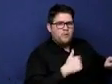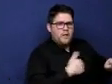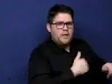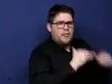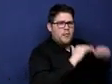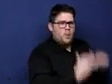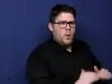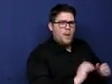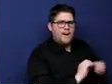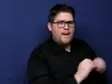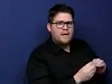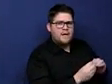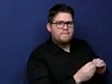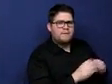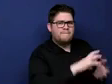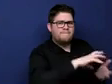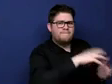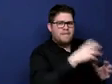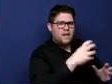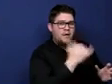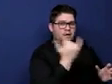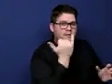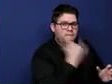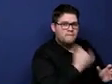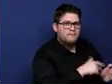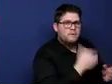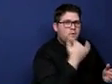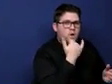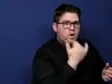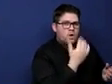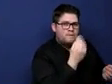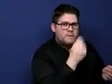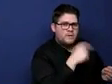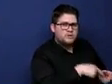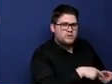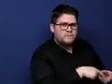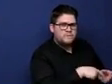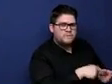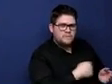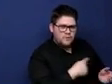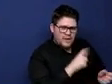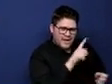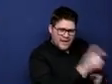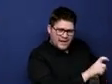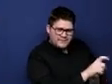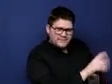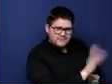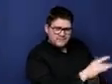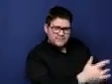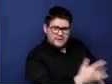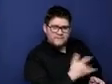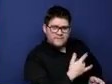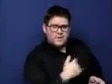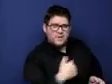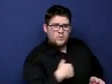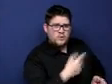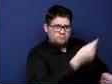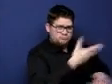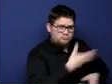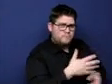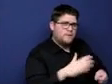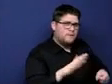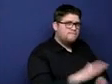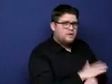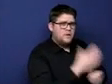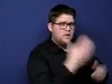and especially, as you mentioned, there is a little bit of a delay. So is the public getting the full information on the variants of concern, and is